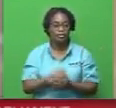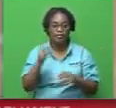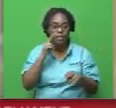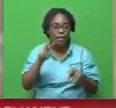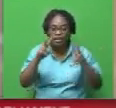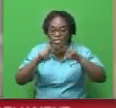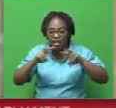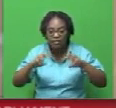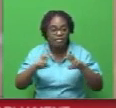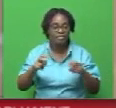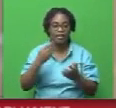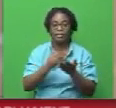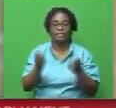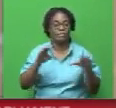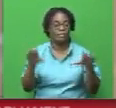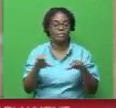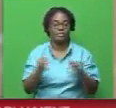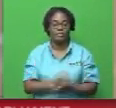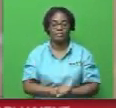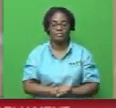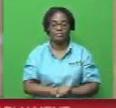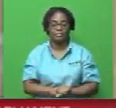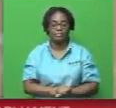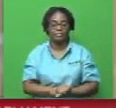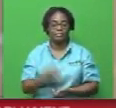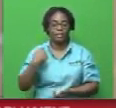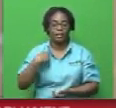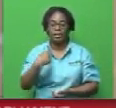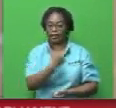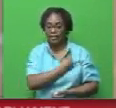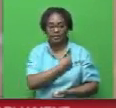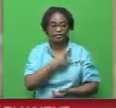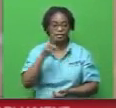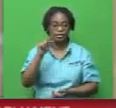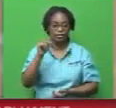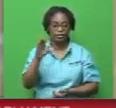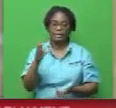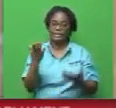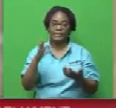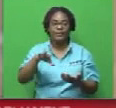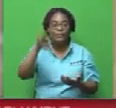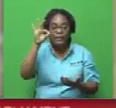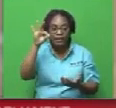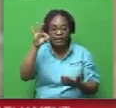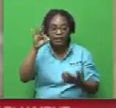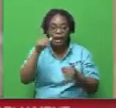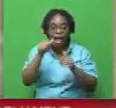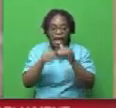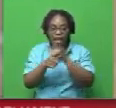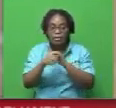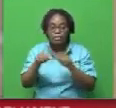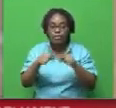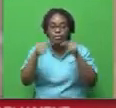in. For us to find out, for example, about the reasons behind this